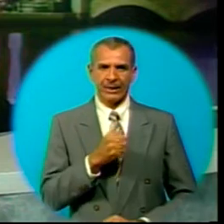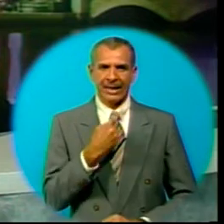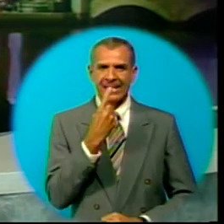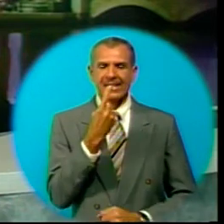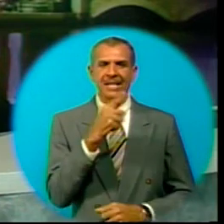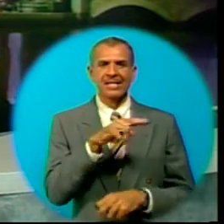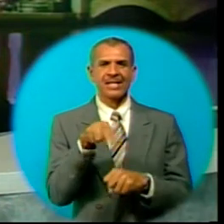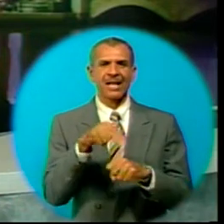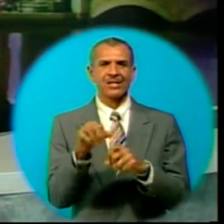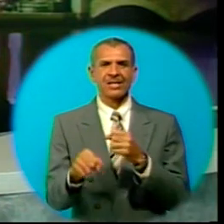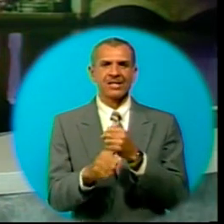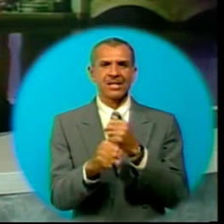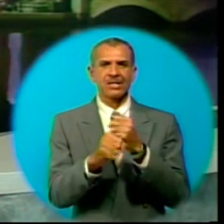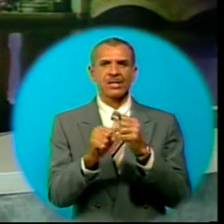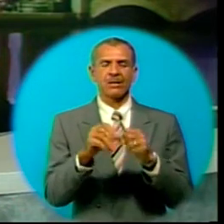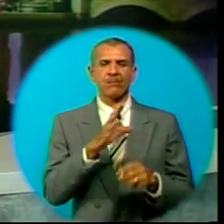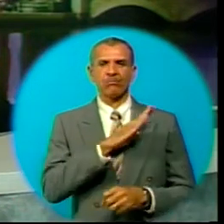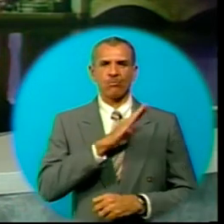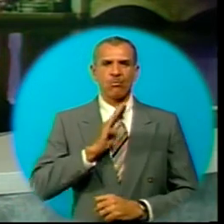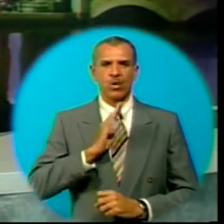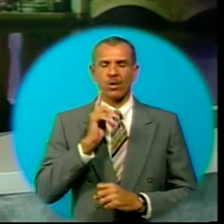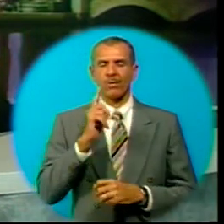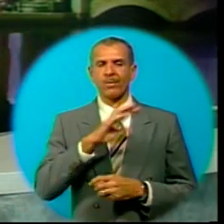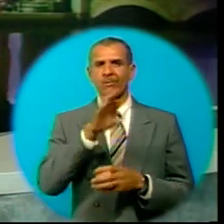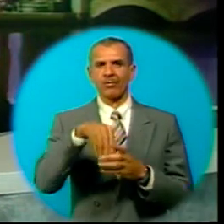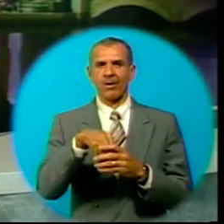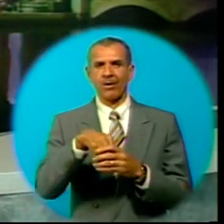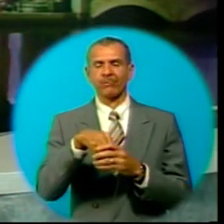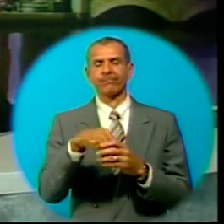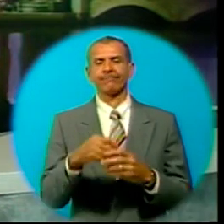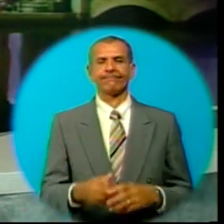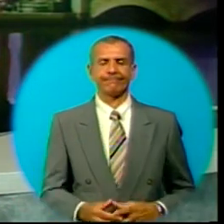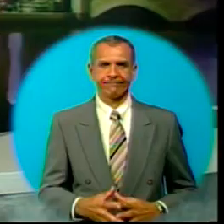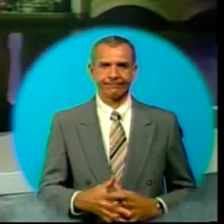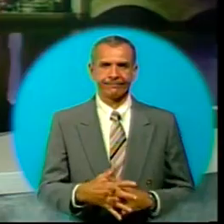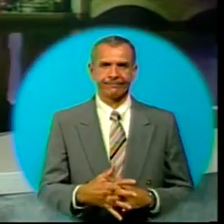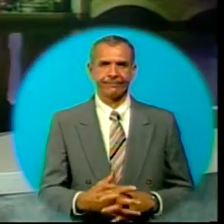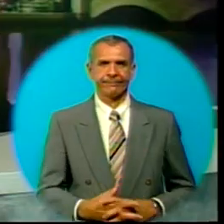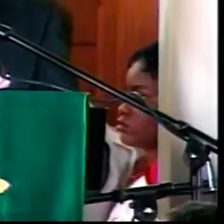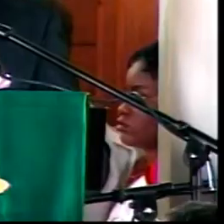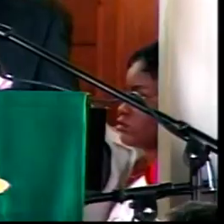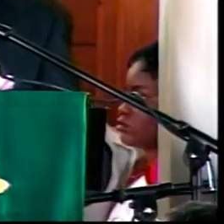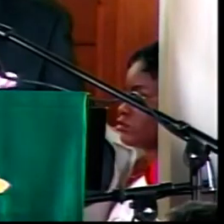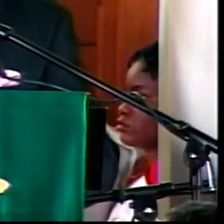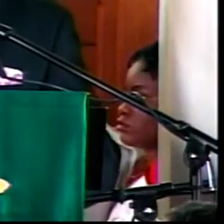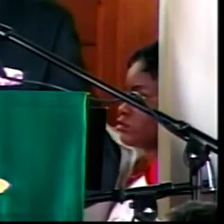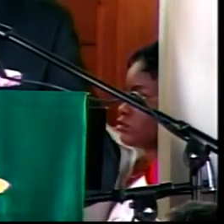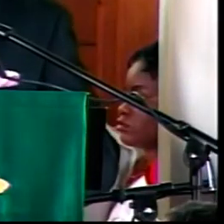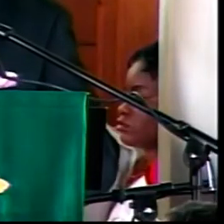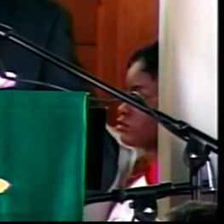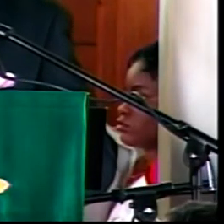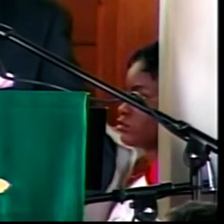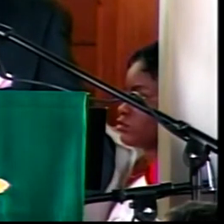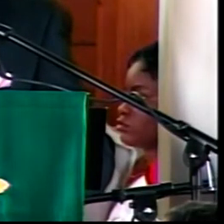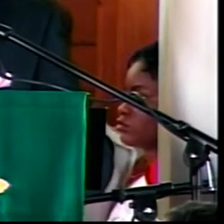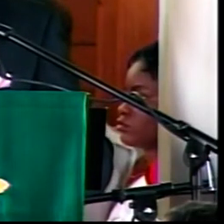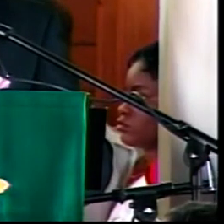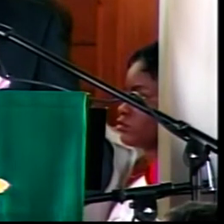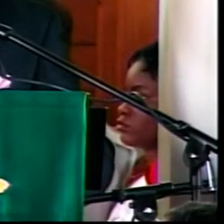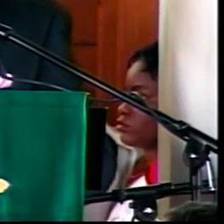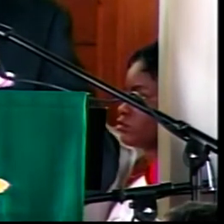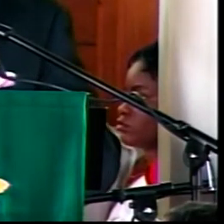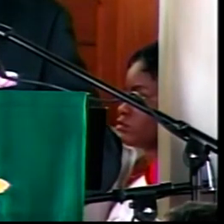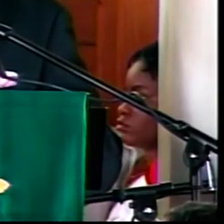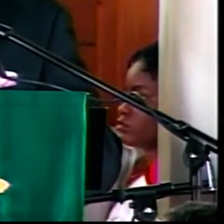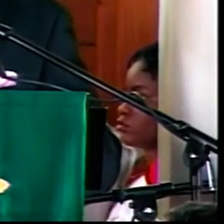the National Assistance Board will be playing a major role in this regard. The National Assistance Board, which is the governmental